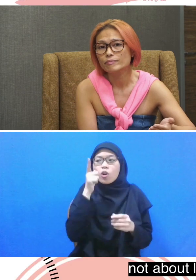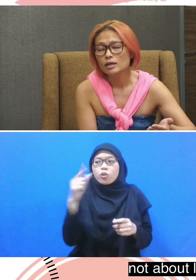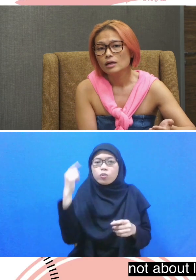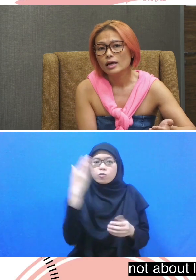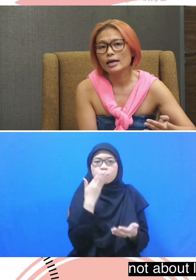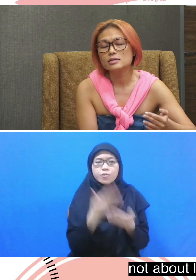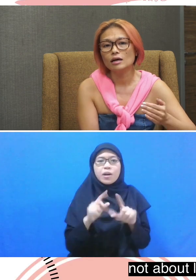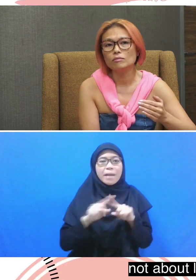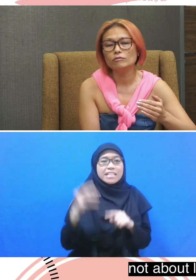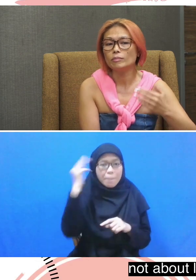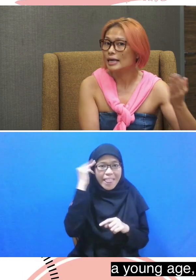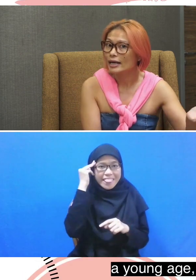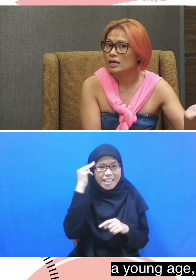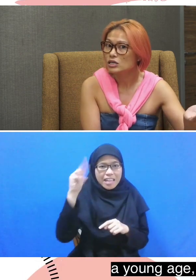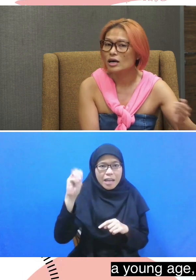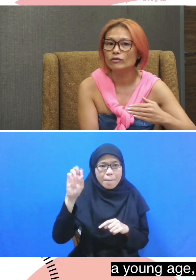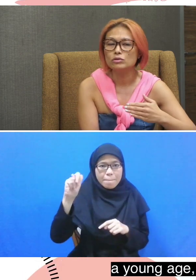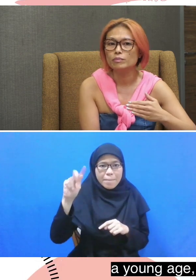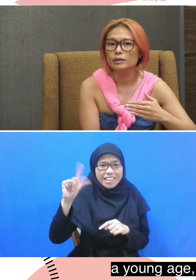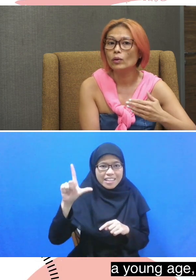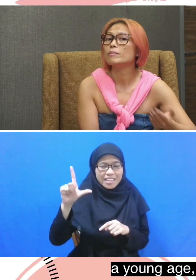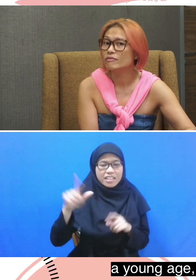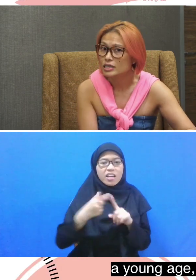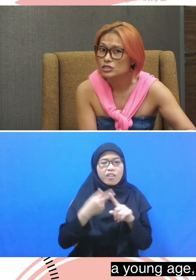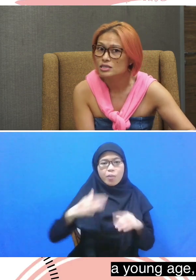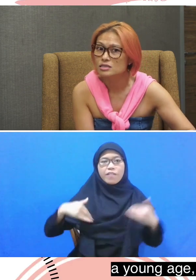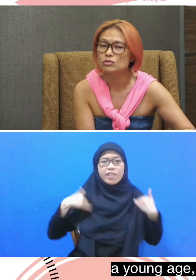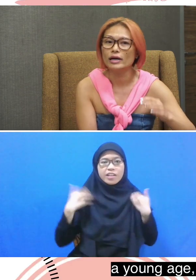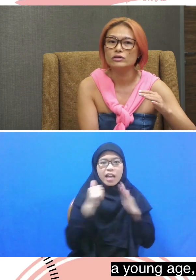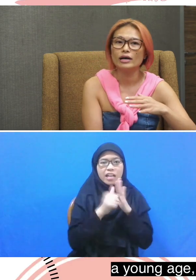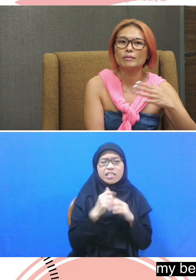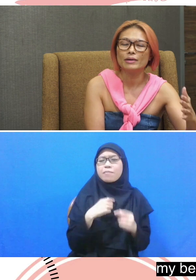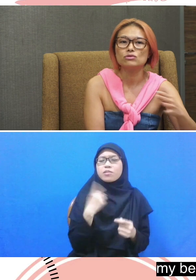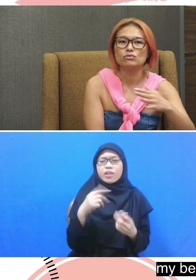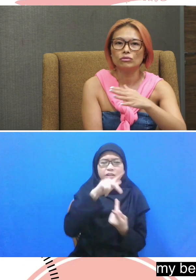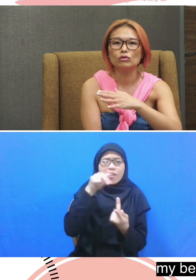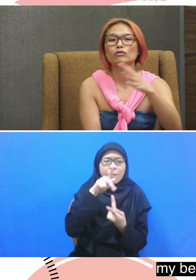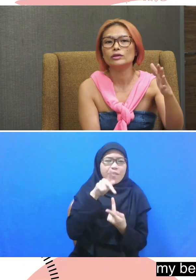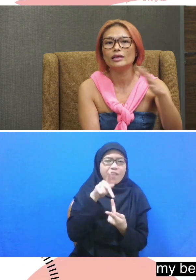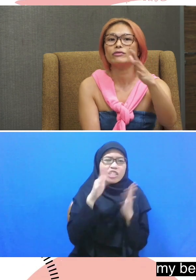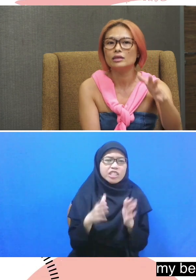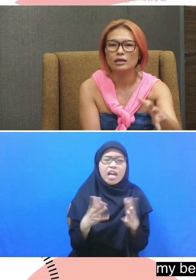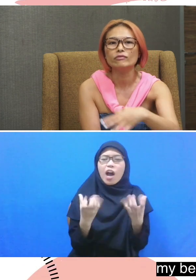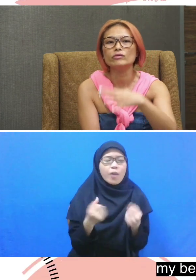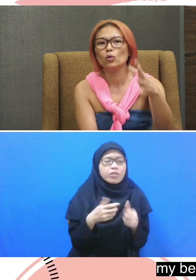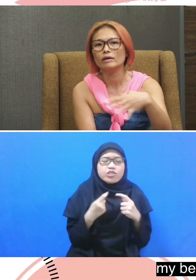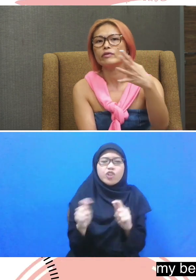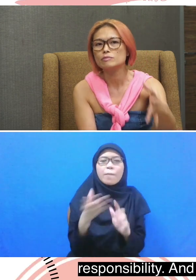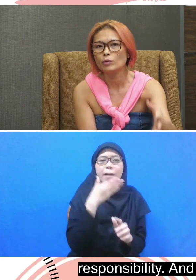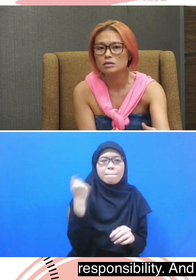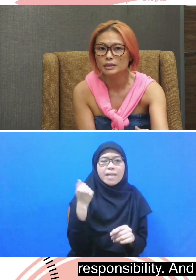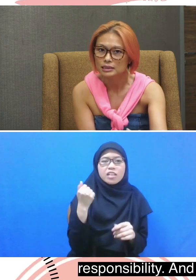illness. And from a young age, I've also been quite a perfectionist. So I try my best to, you know, fulfill everything, every role,